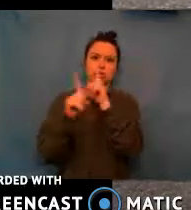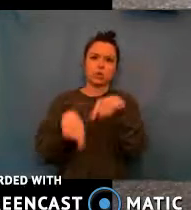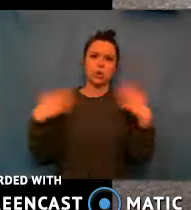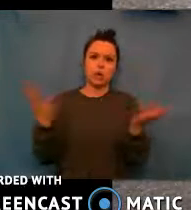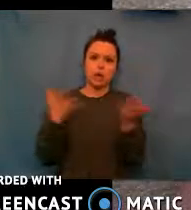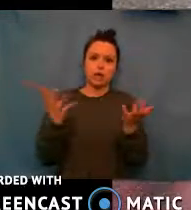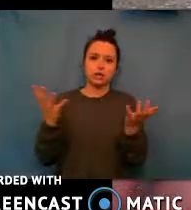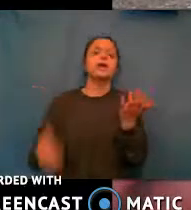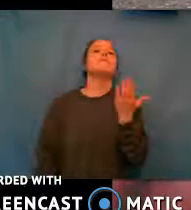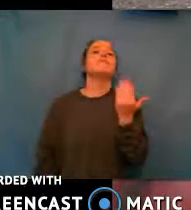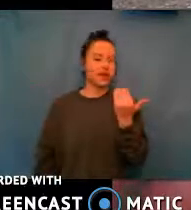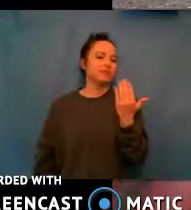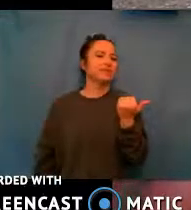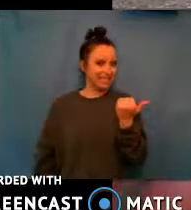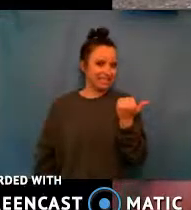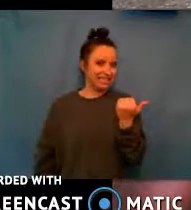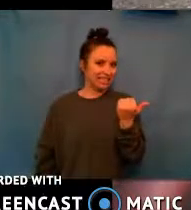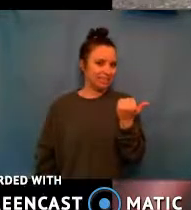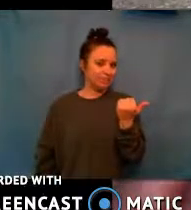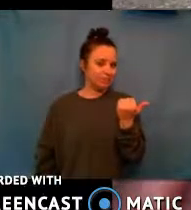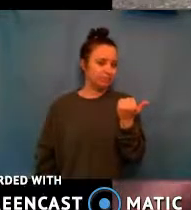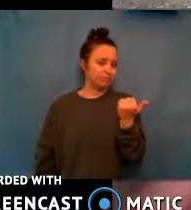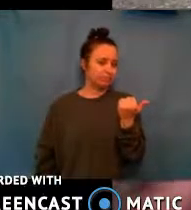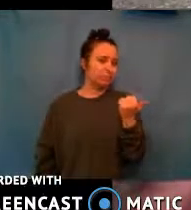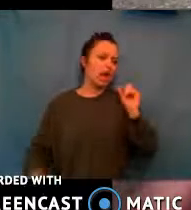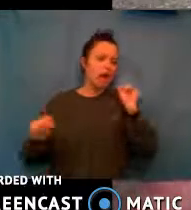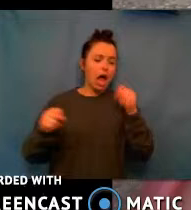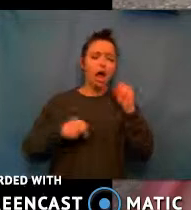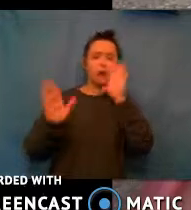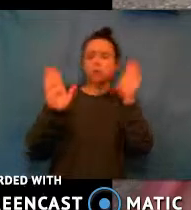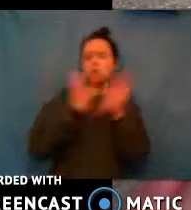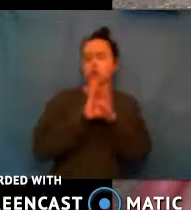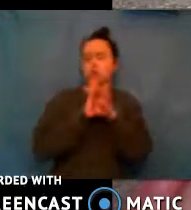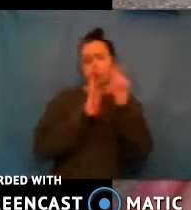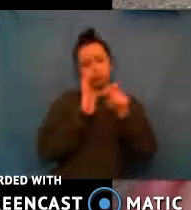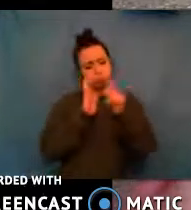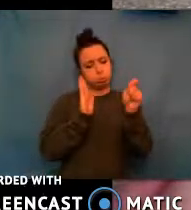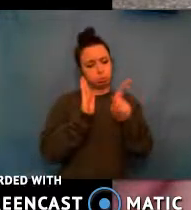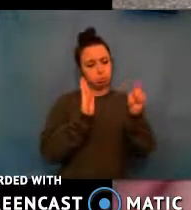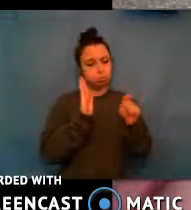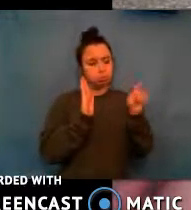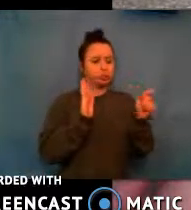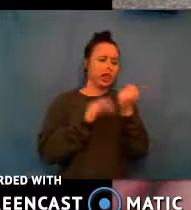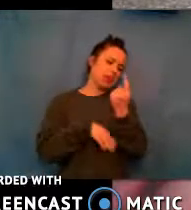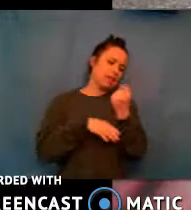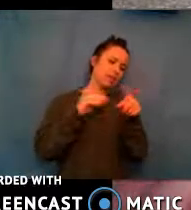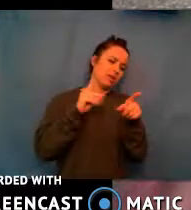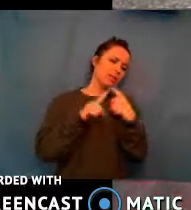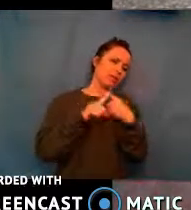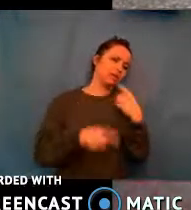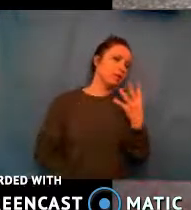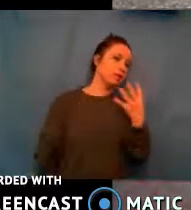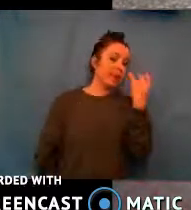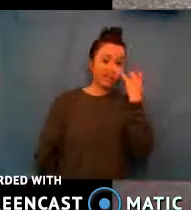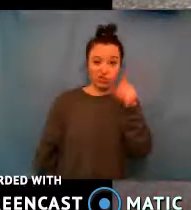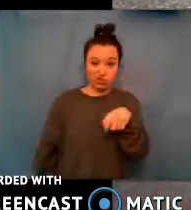answer? Good, 15. I could draw a picture and have 11 circles plus 4 more if you